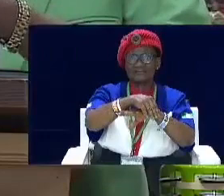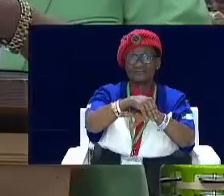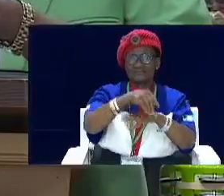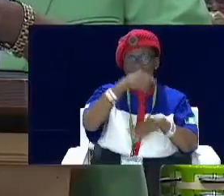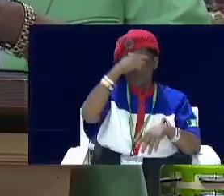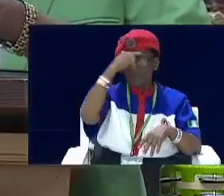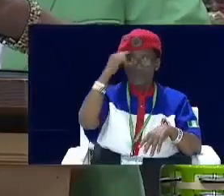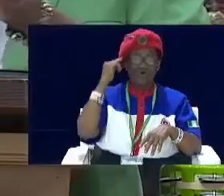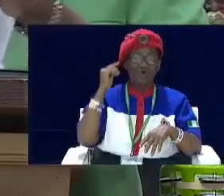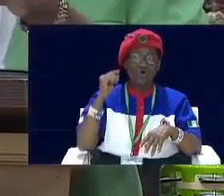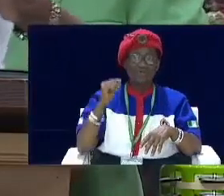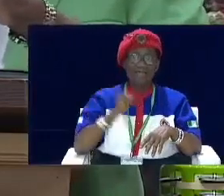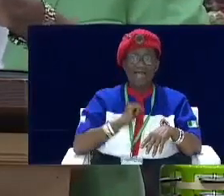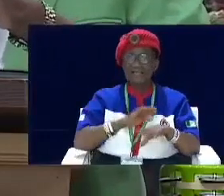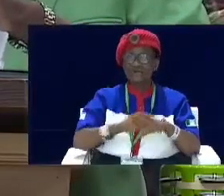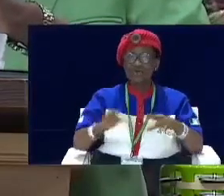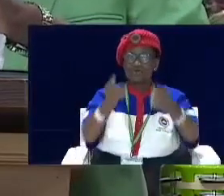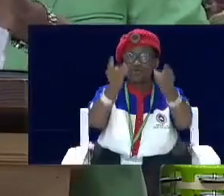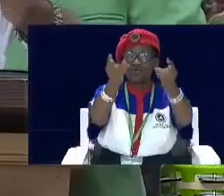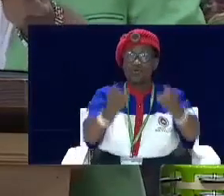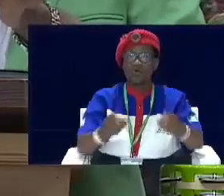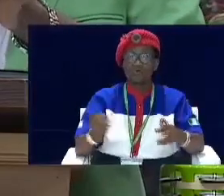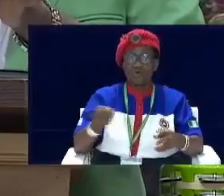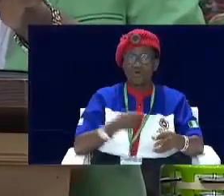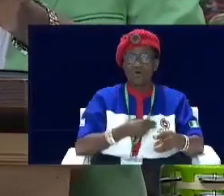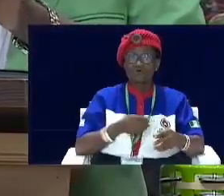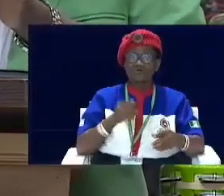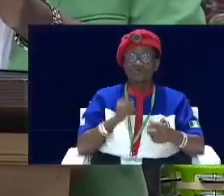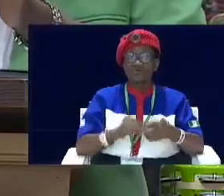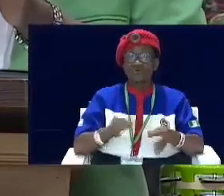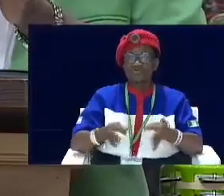because I don't want us to delay